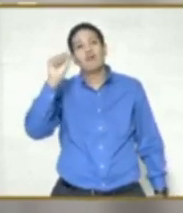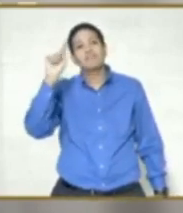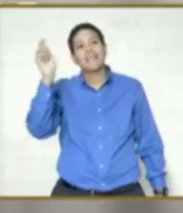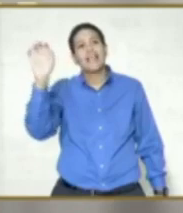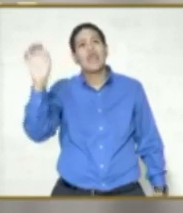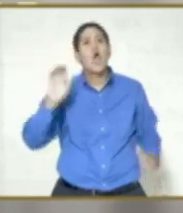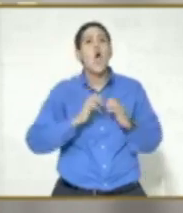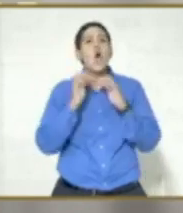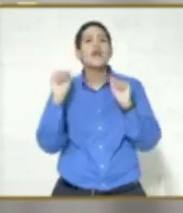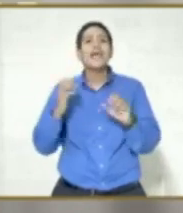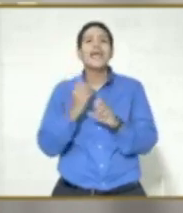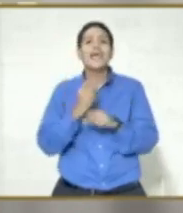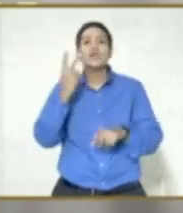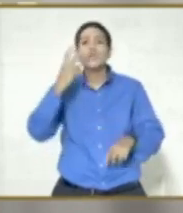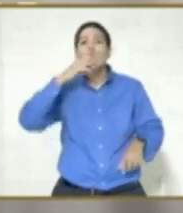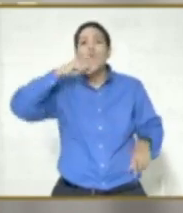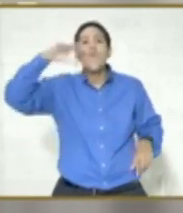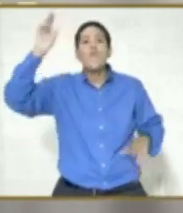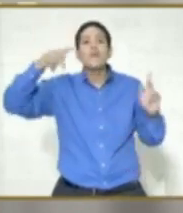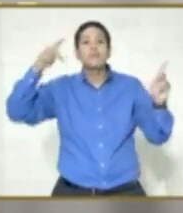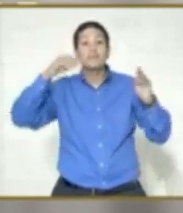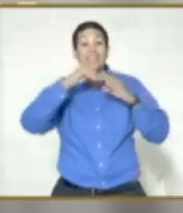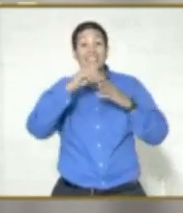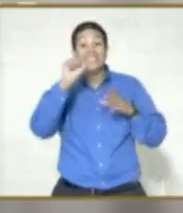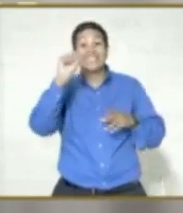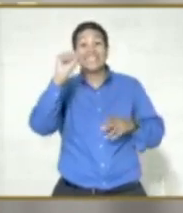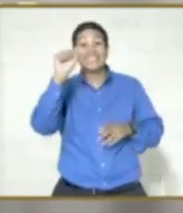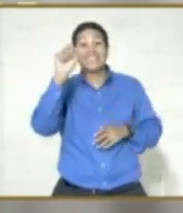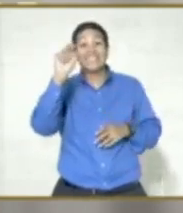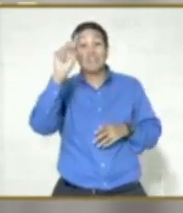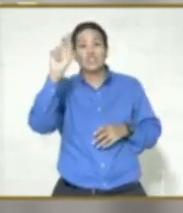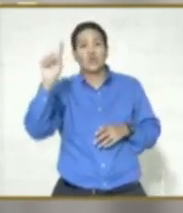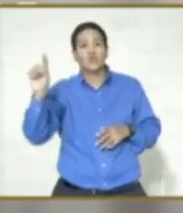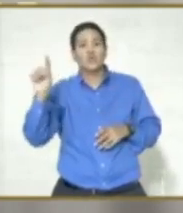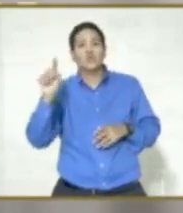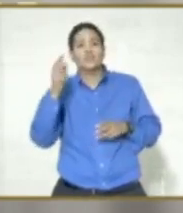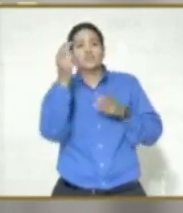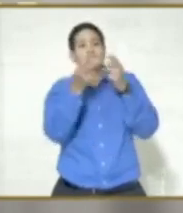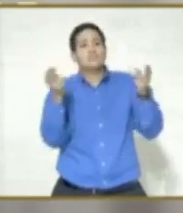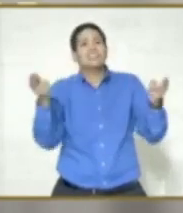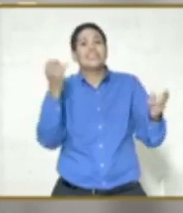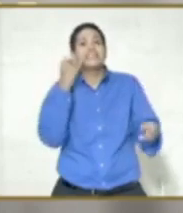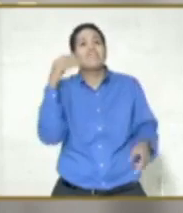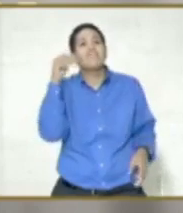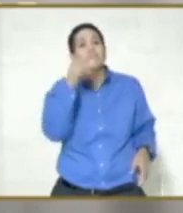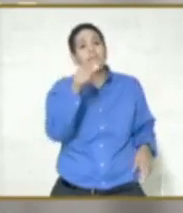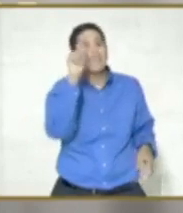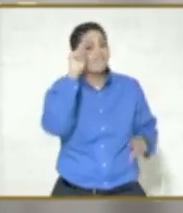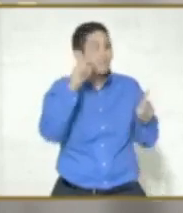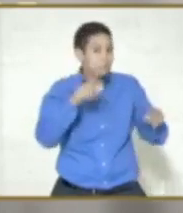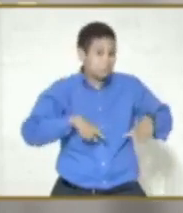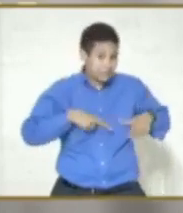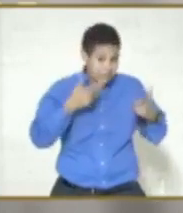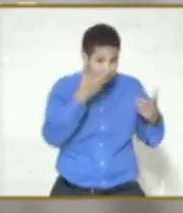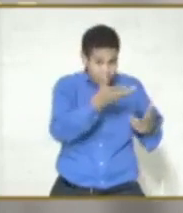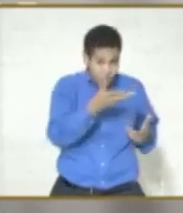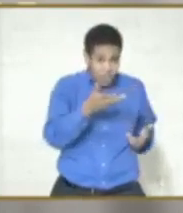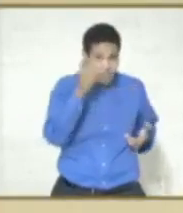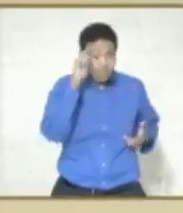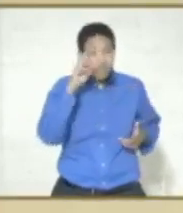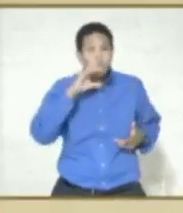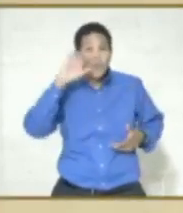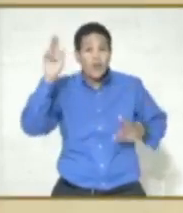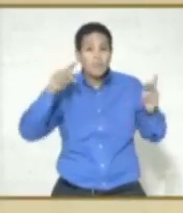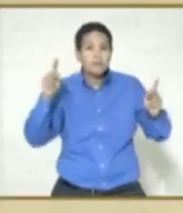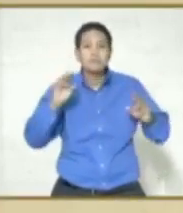the infirmary at Santa Cruz? And if there's a fee for them to stay at the infirmary. Okay, so there's